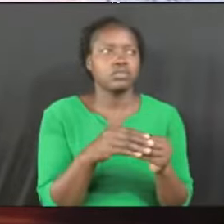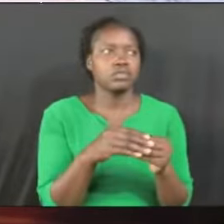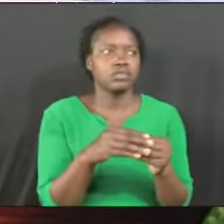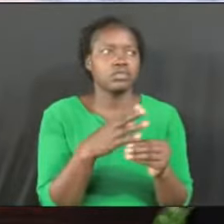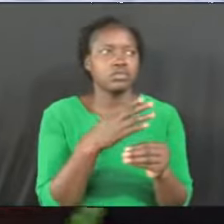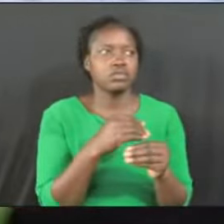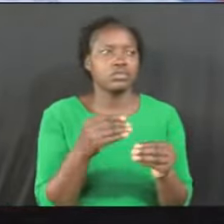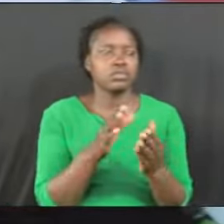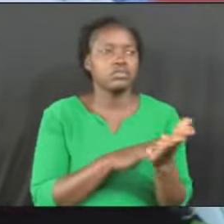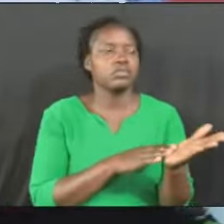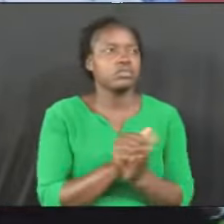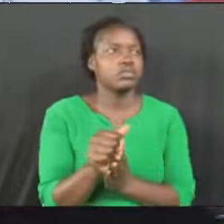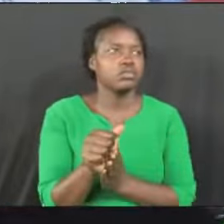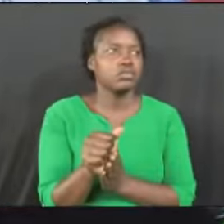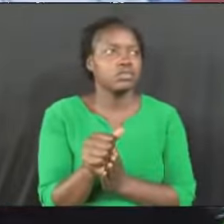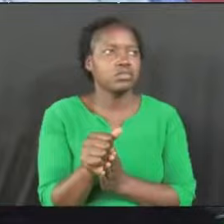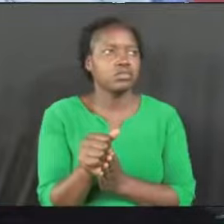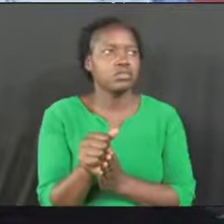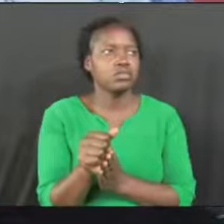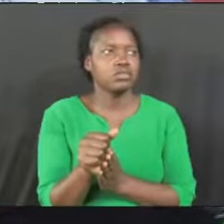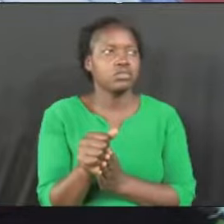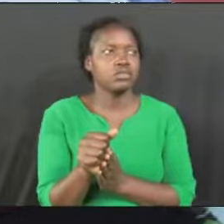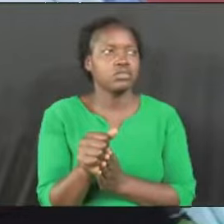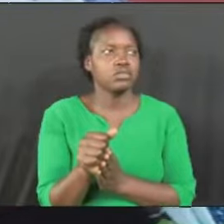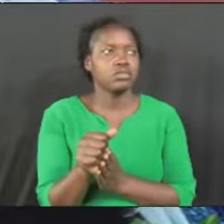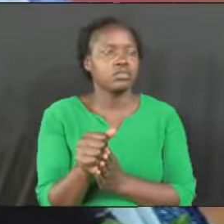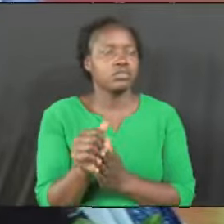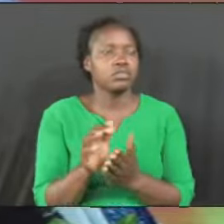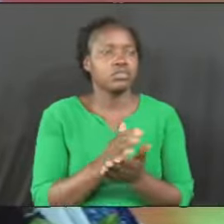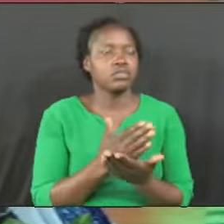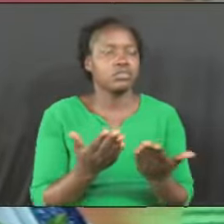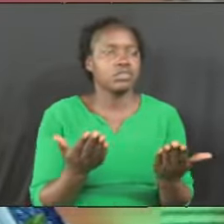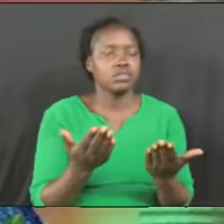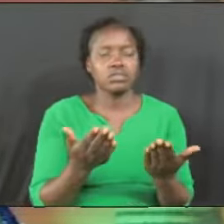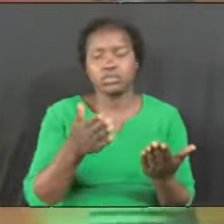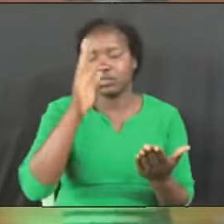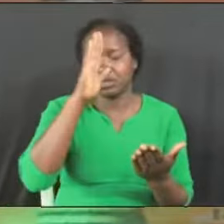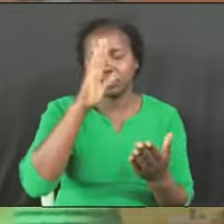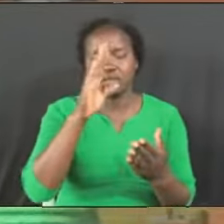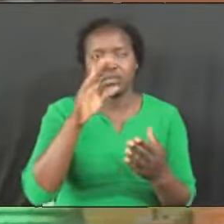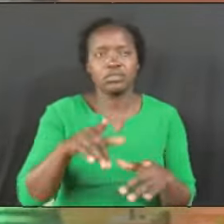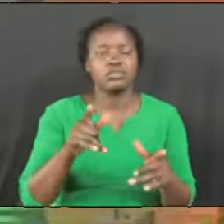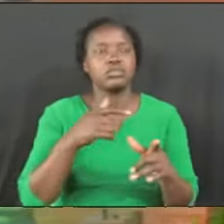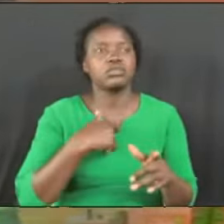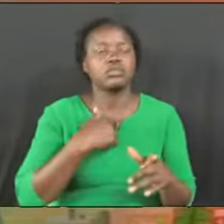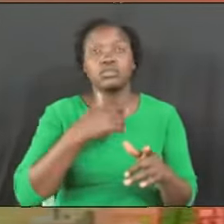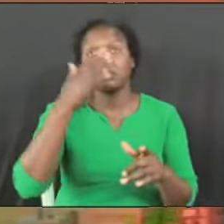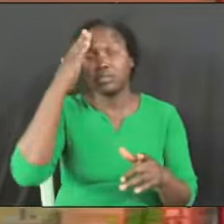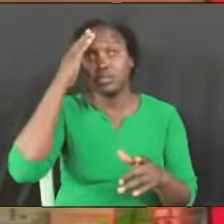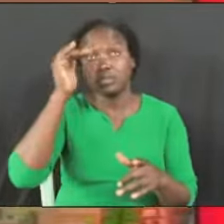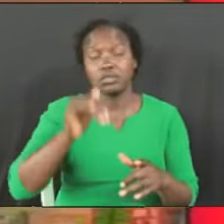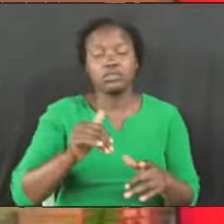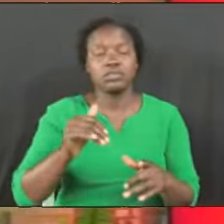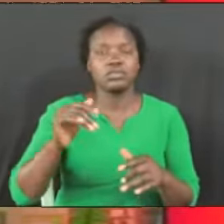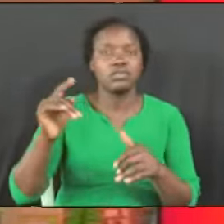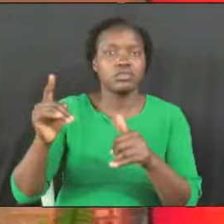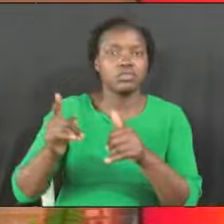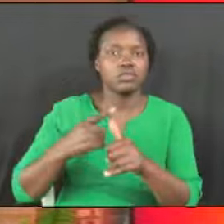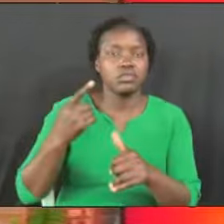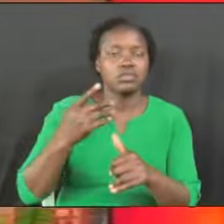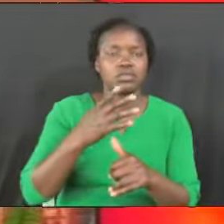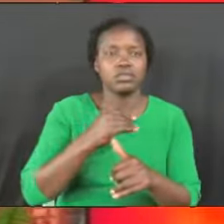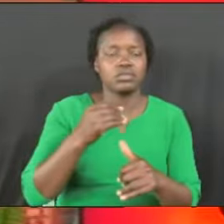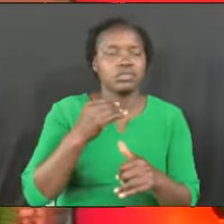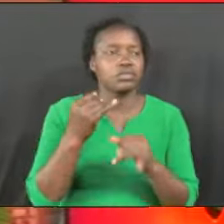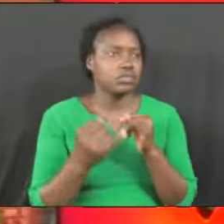and destroys. At some point, God is going to let you know that He is the Alpha